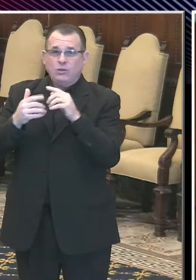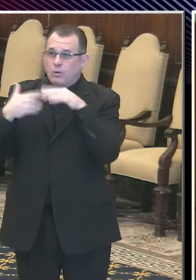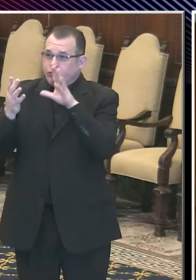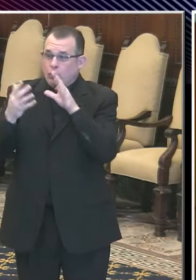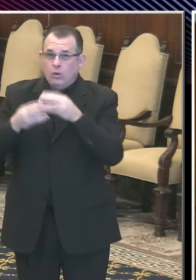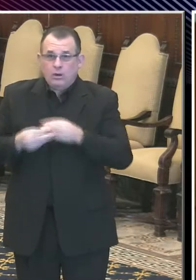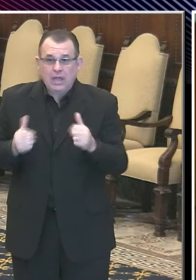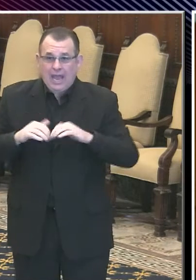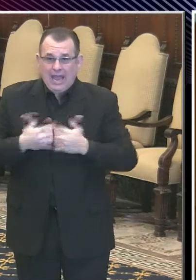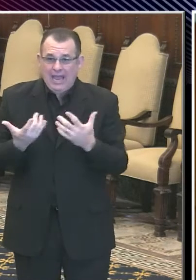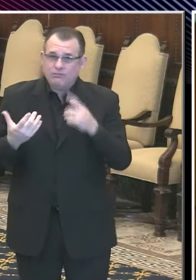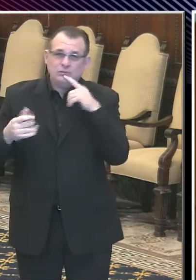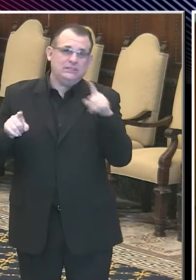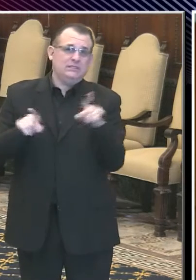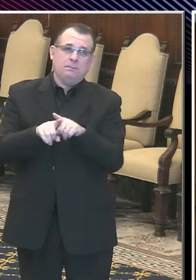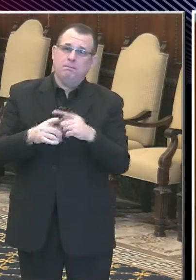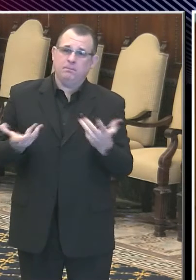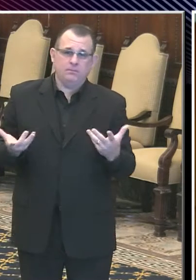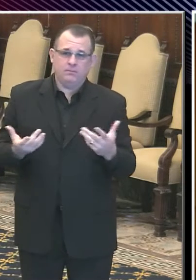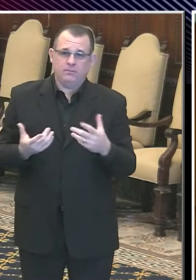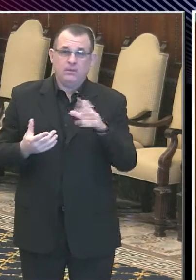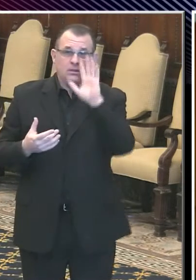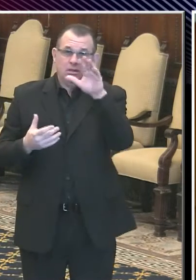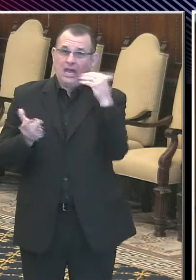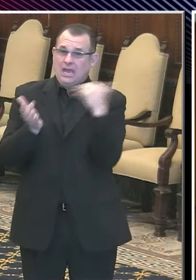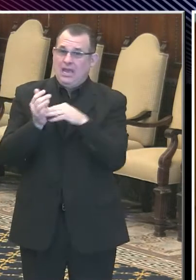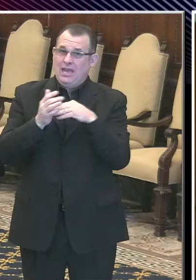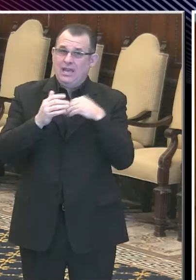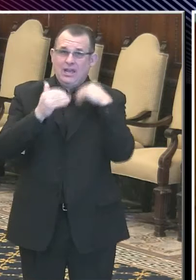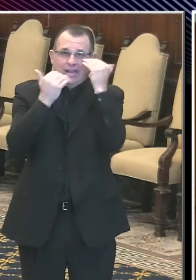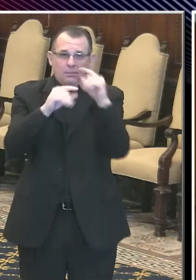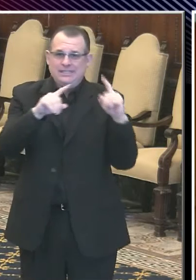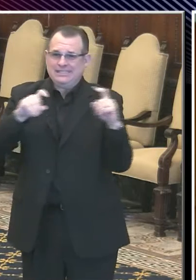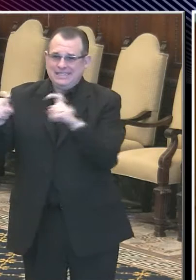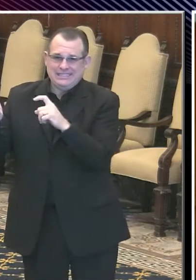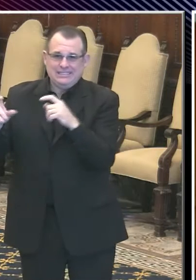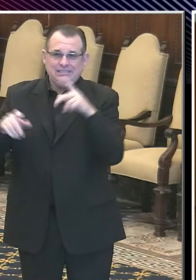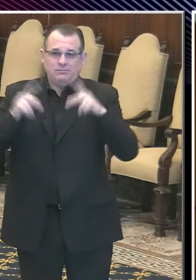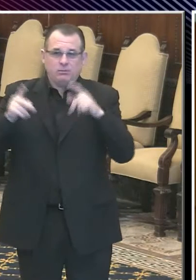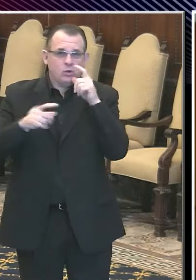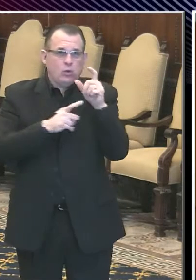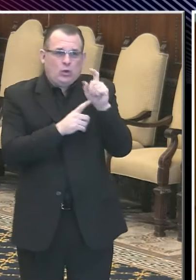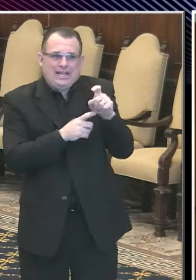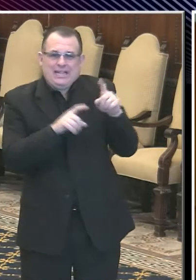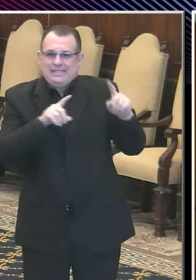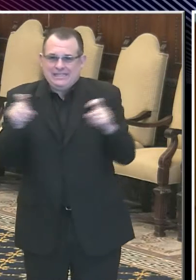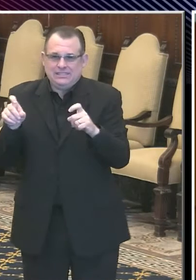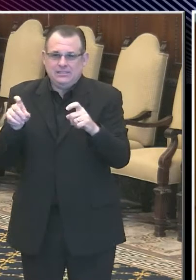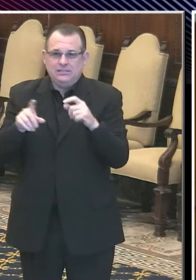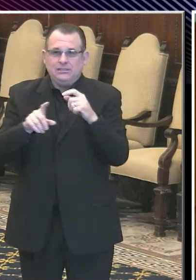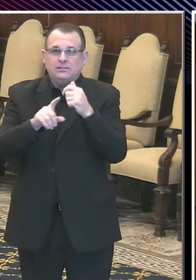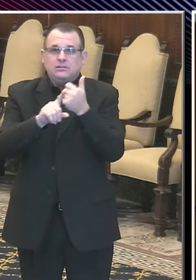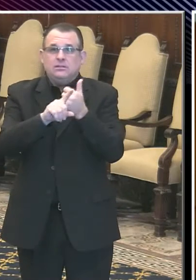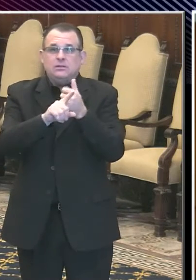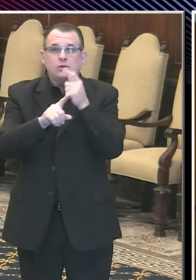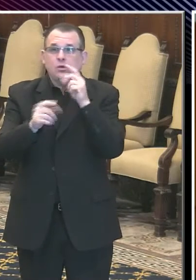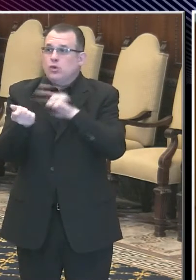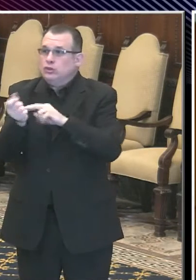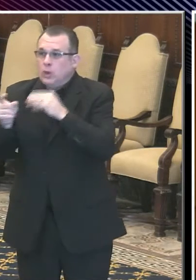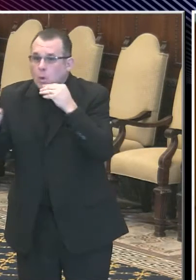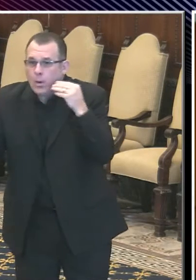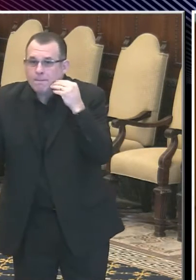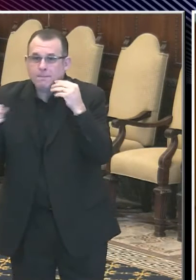illness. And we do need to reserve the limited supplies we have for people who need it most. That would be people in nursing homes or other